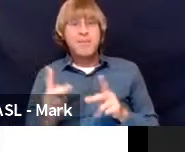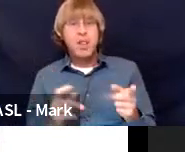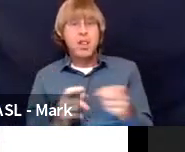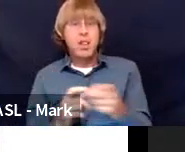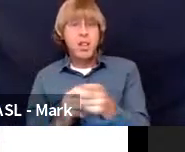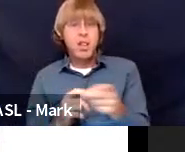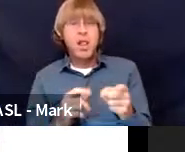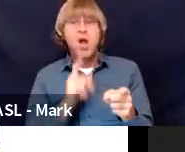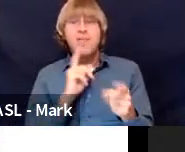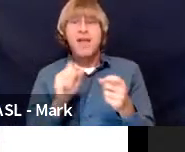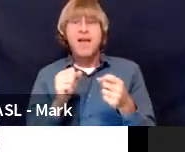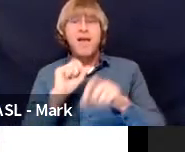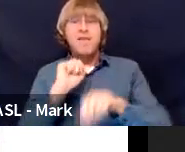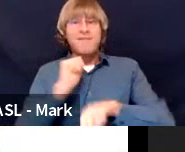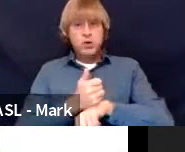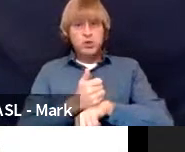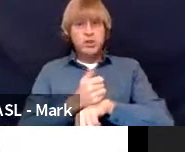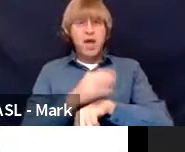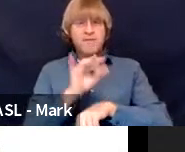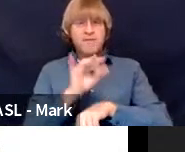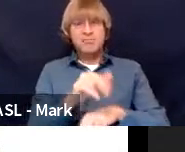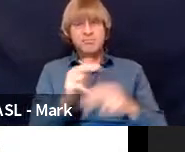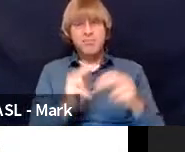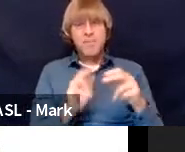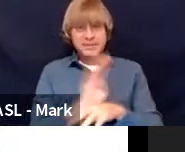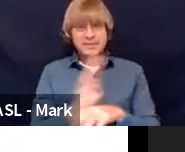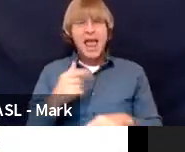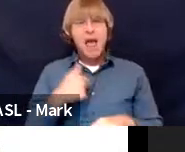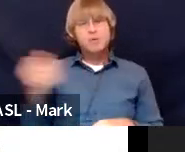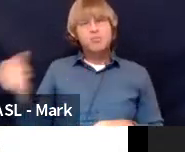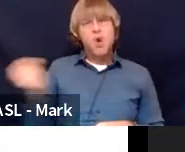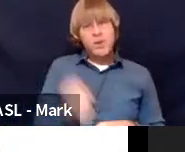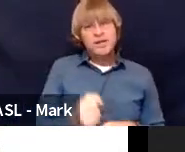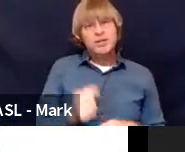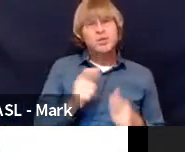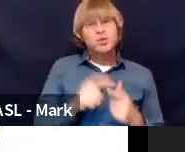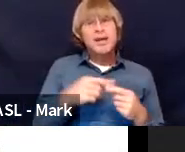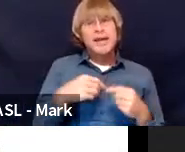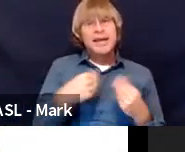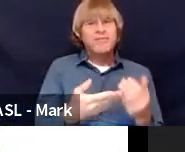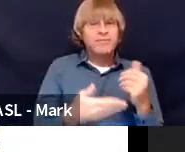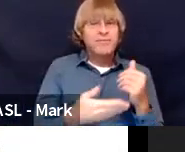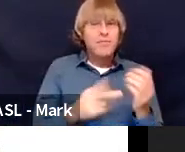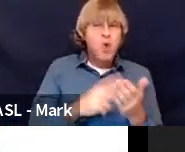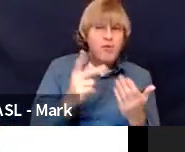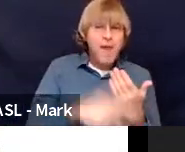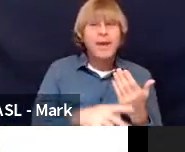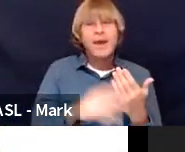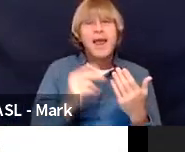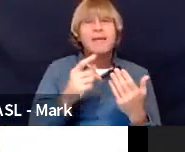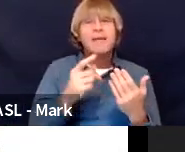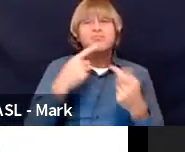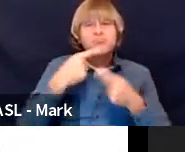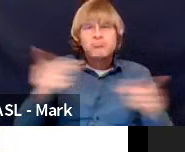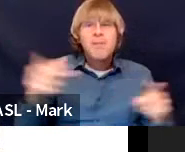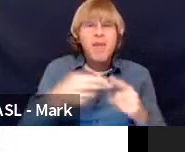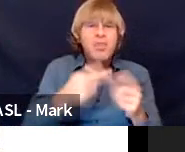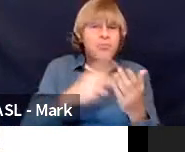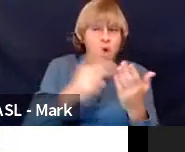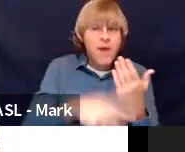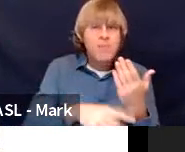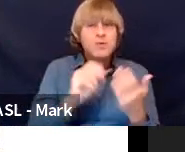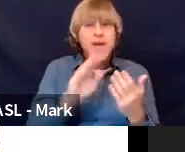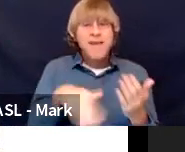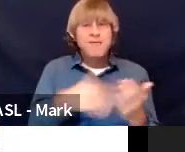were the founders of the space, and I was bought in to essentially bring in programming and to get the word out about the programming. So